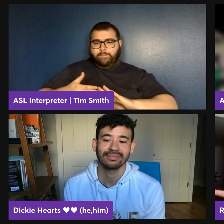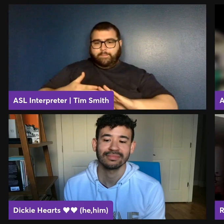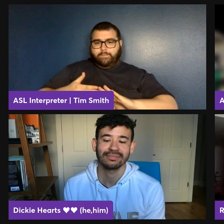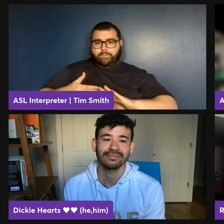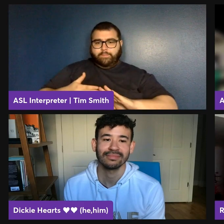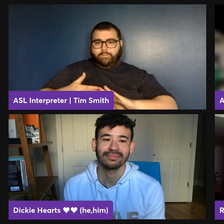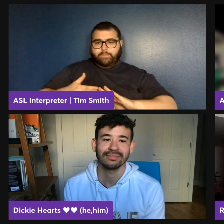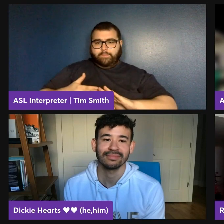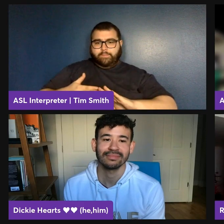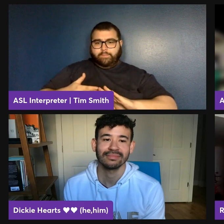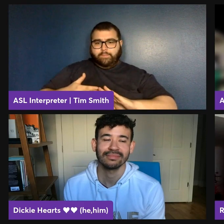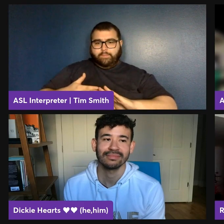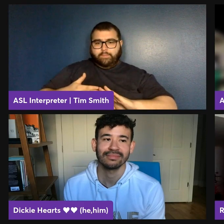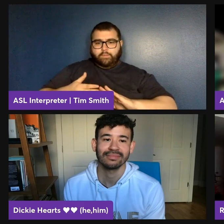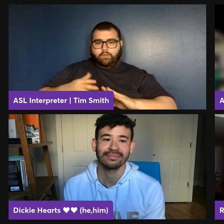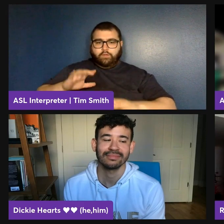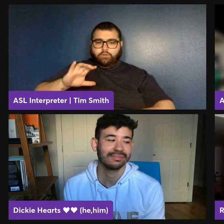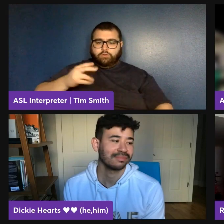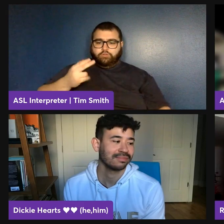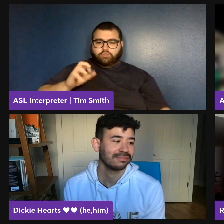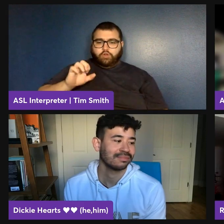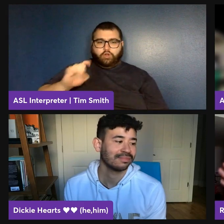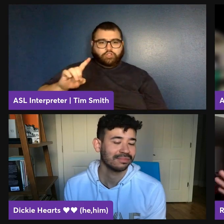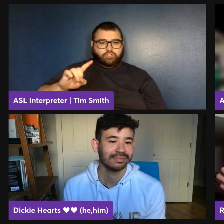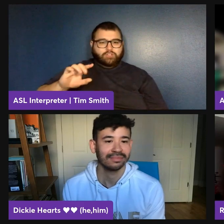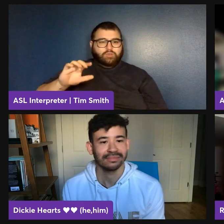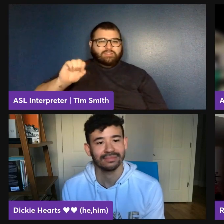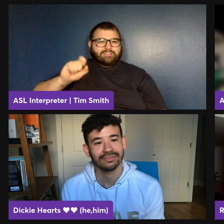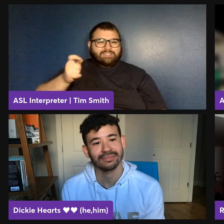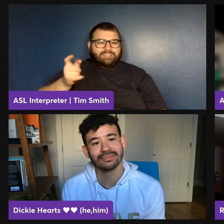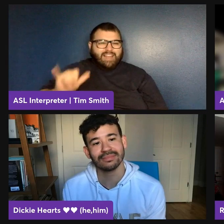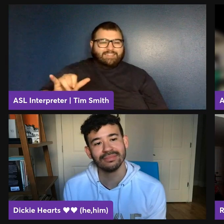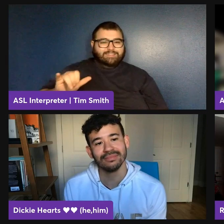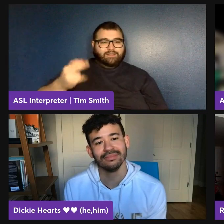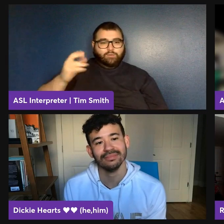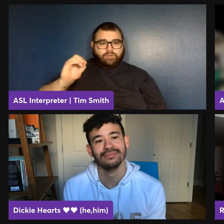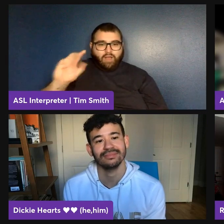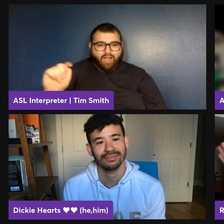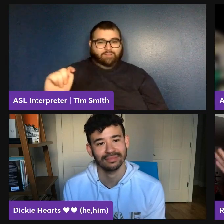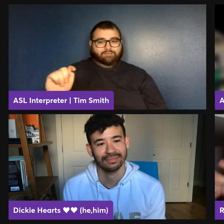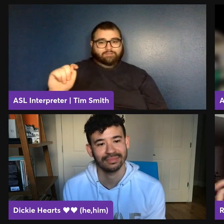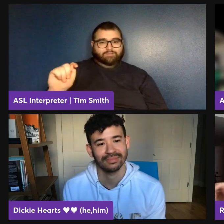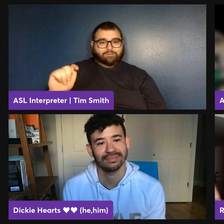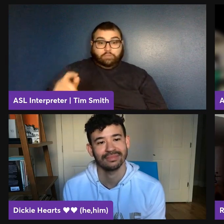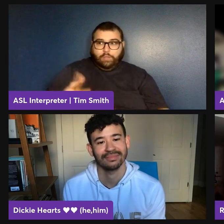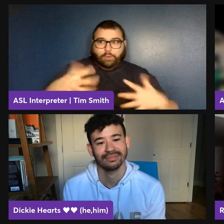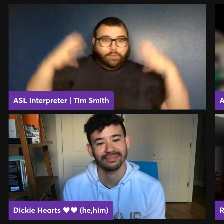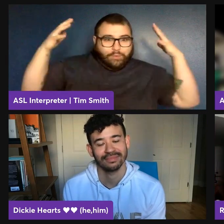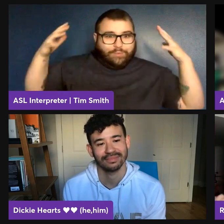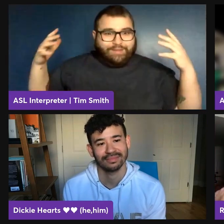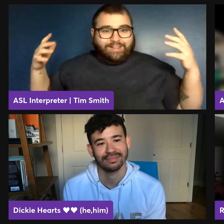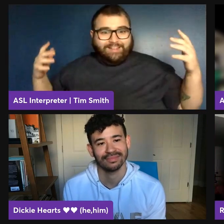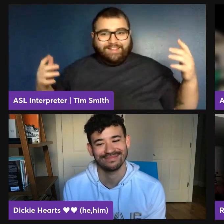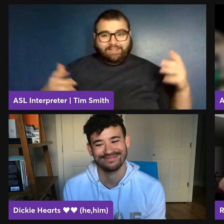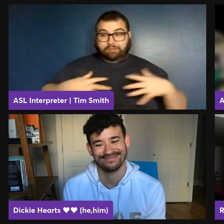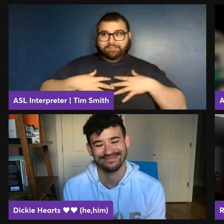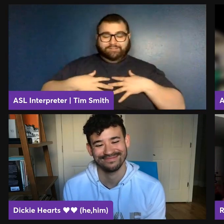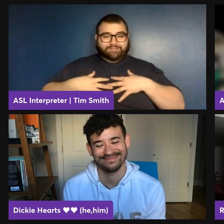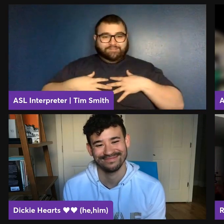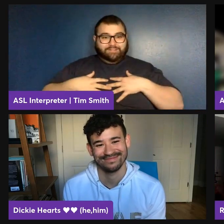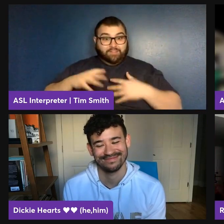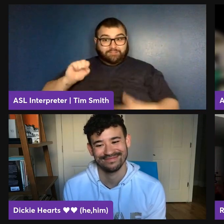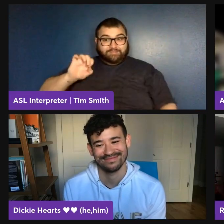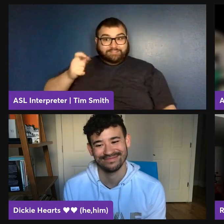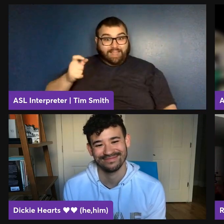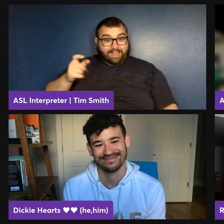Madison do it. It was charged, it was sexy, it was hot, it was like, ooh, there's sex